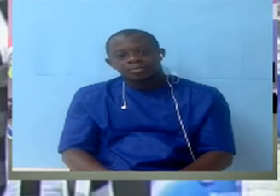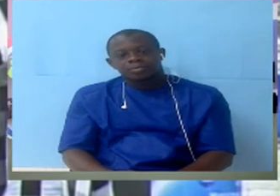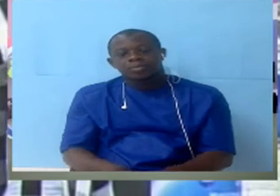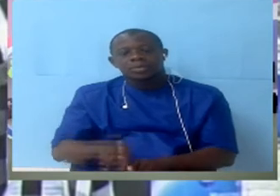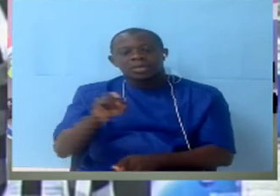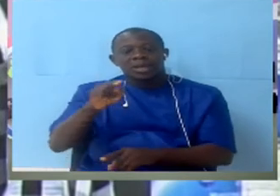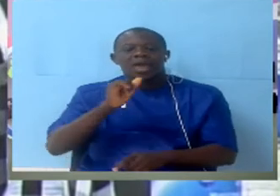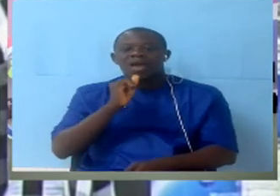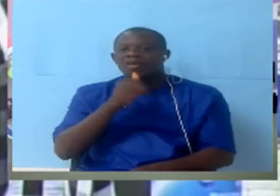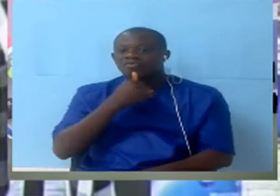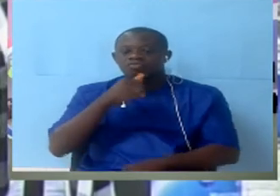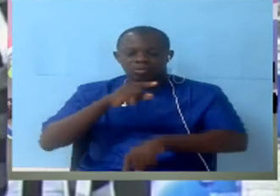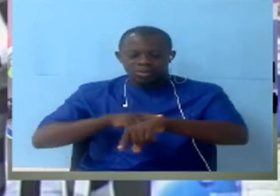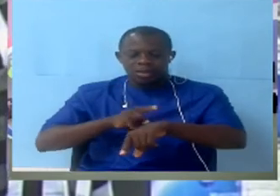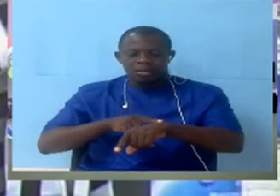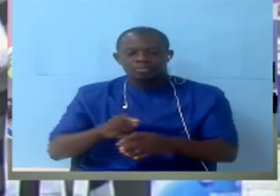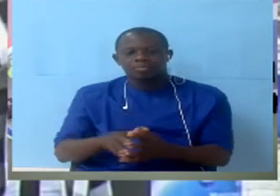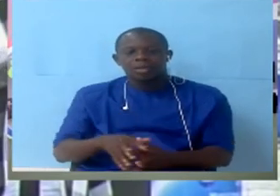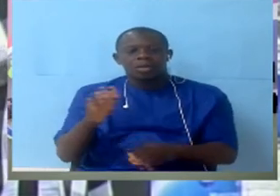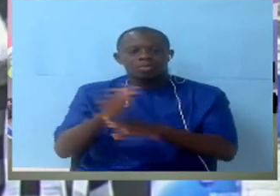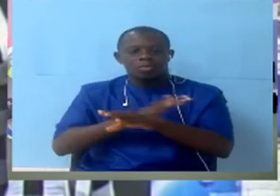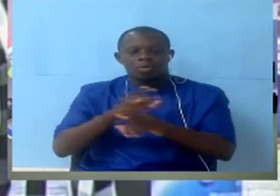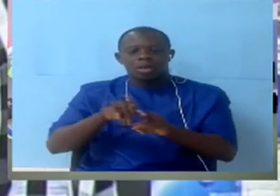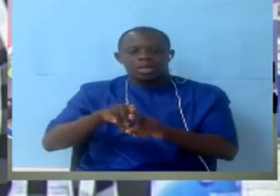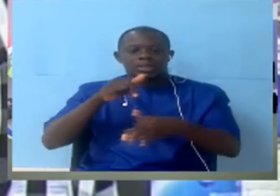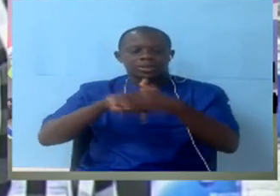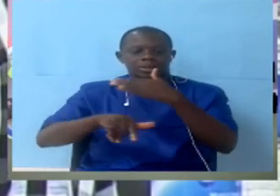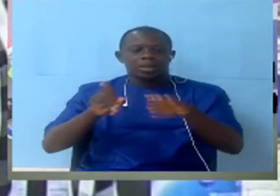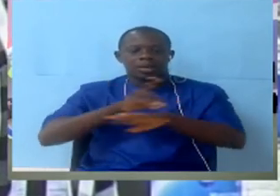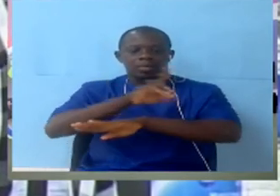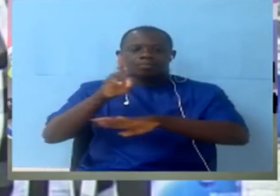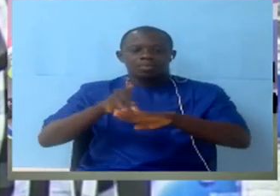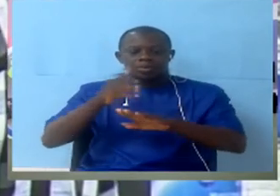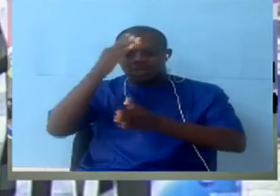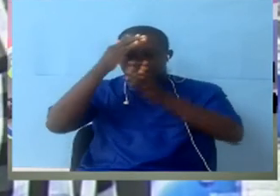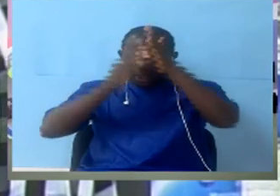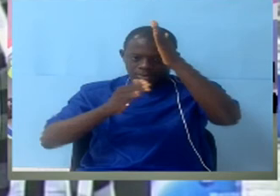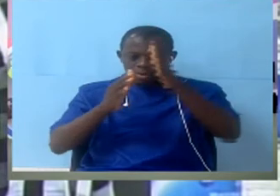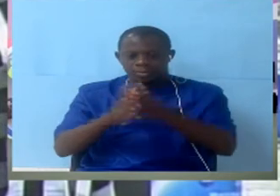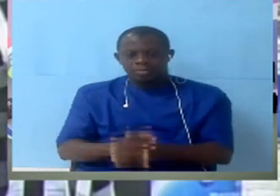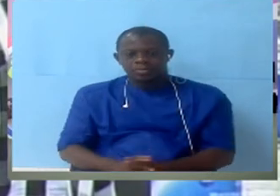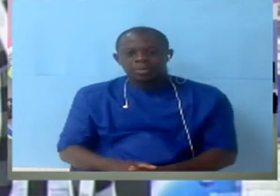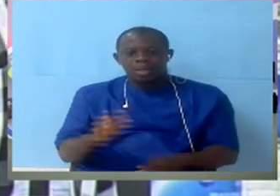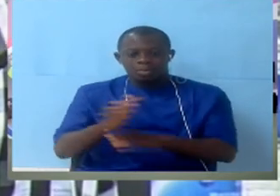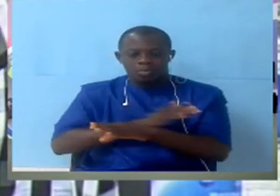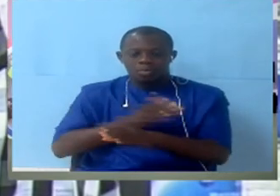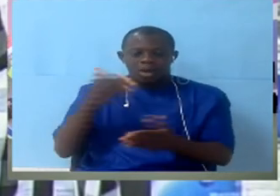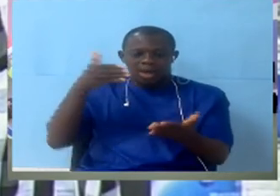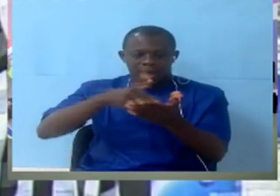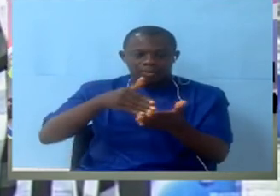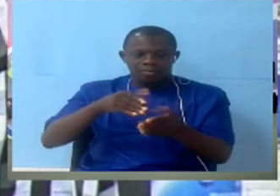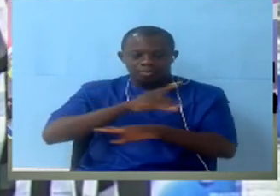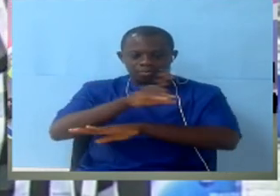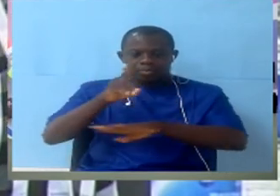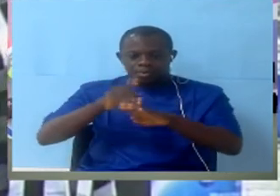That afternoon. So why am I camp? When whilst I was at the camp. Even before arriving at the